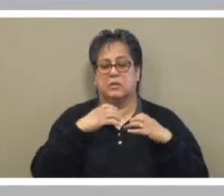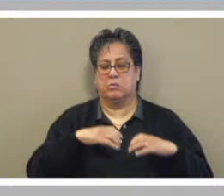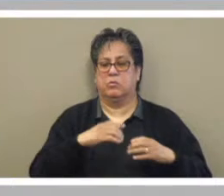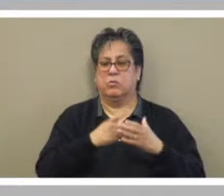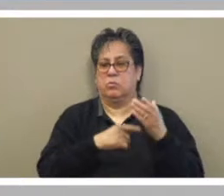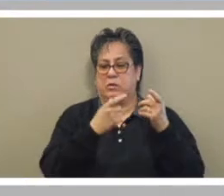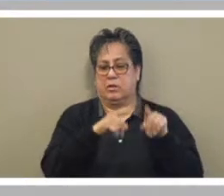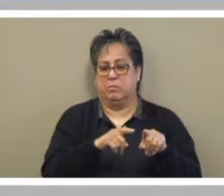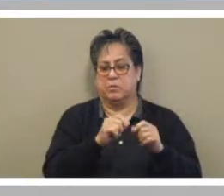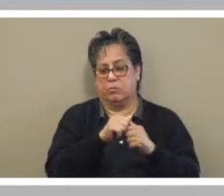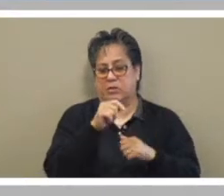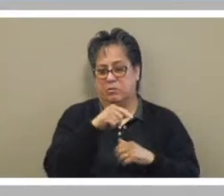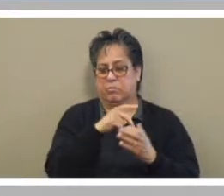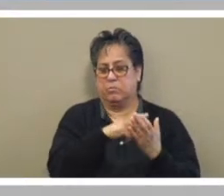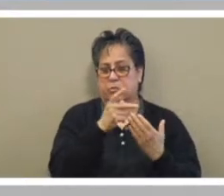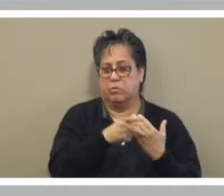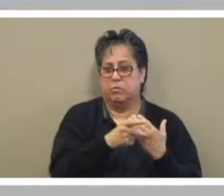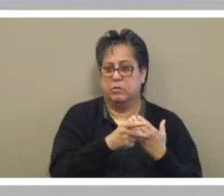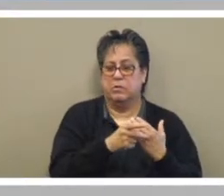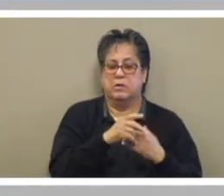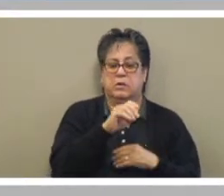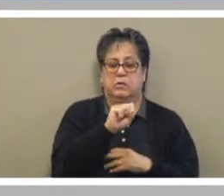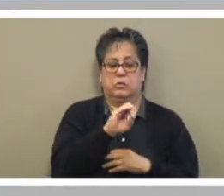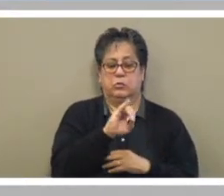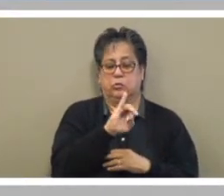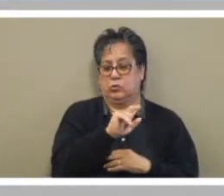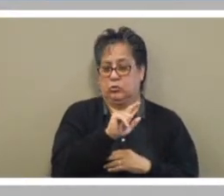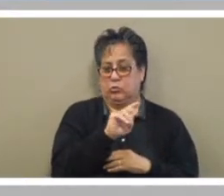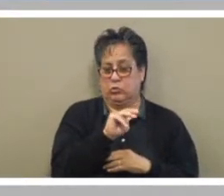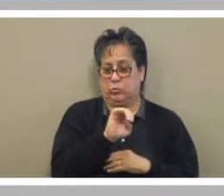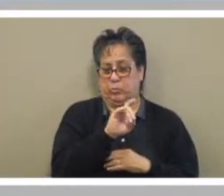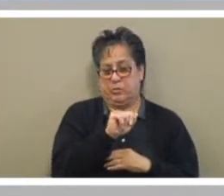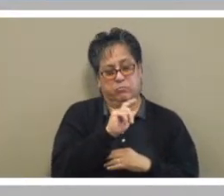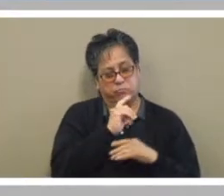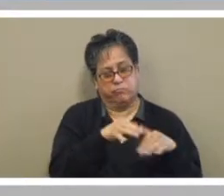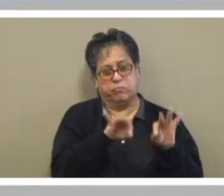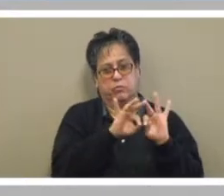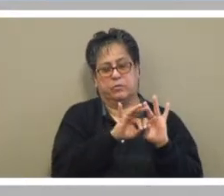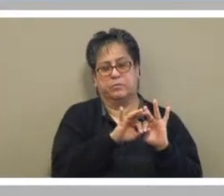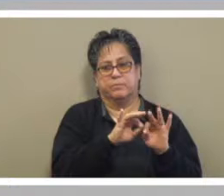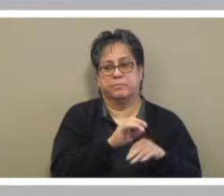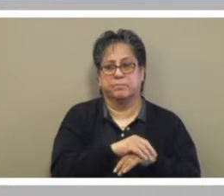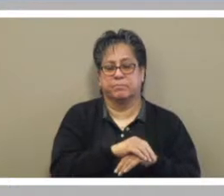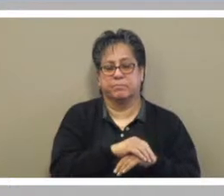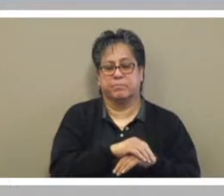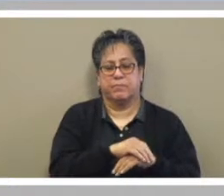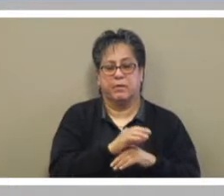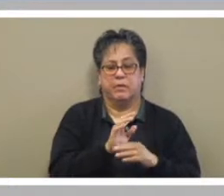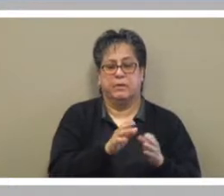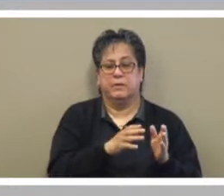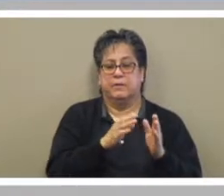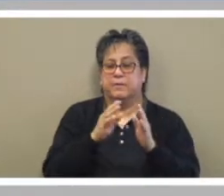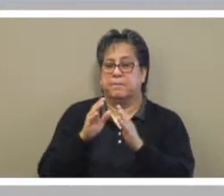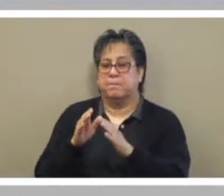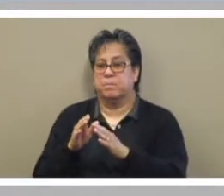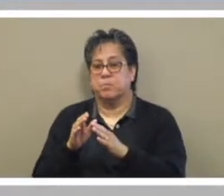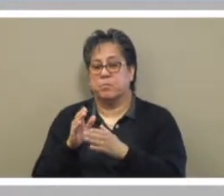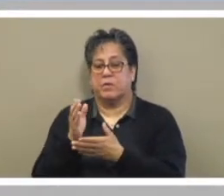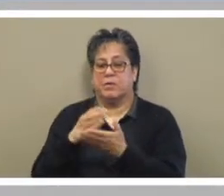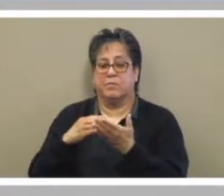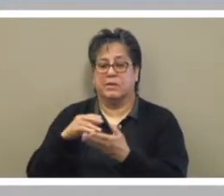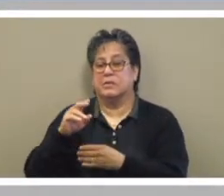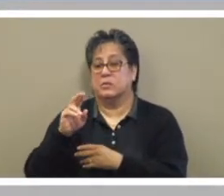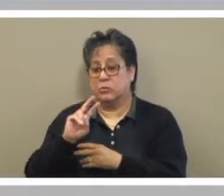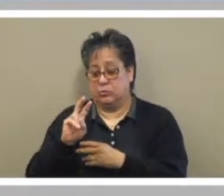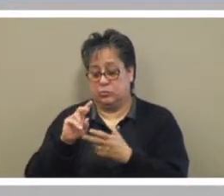on with this program. And again, social media is very key in our area, Facebook specifically. On phase two,